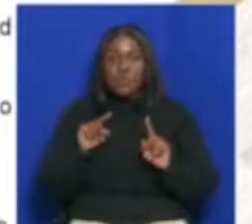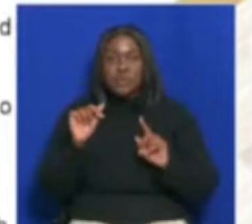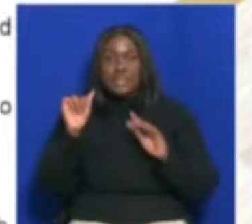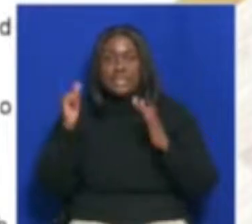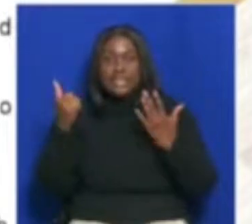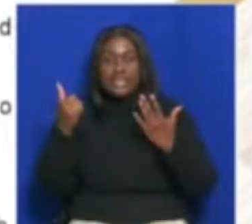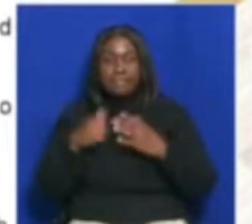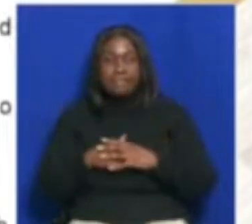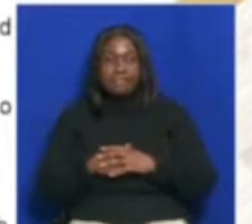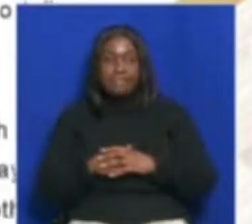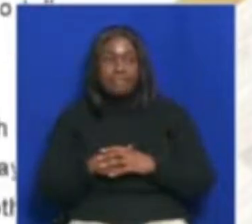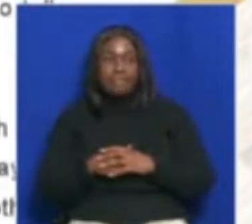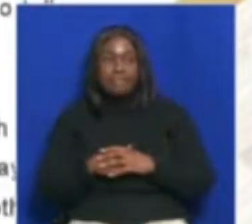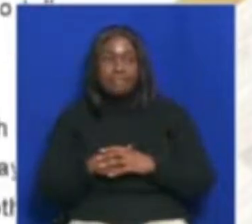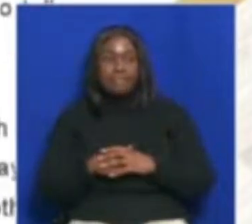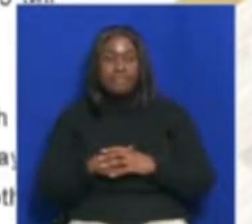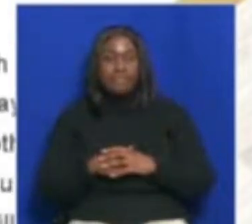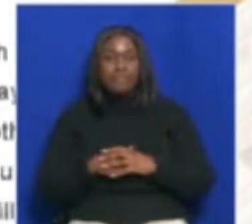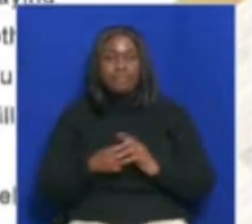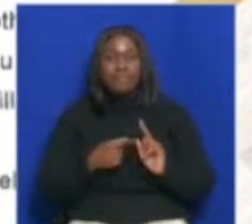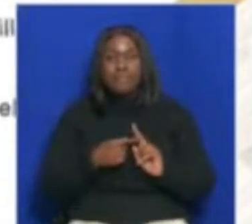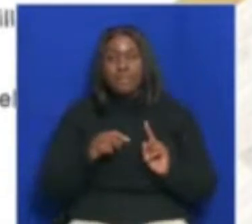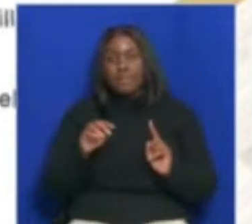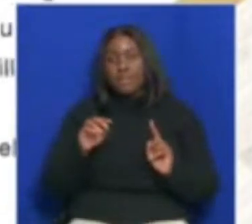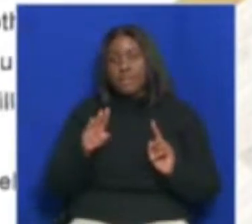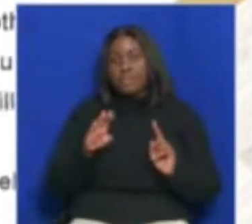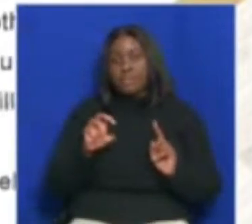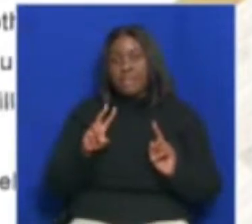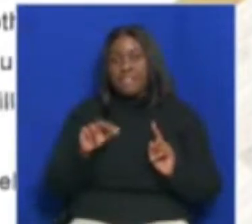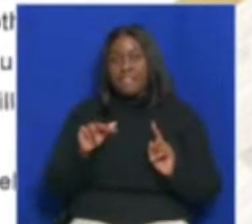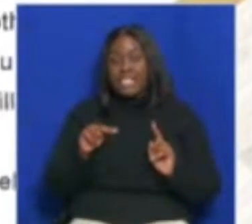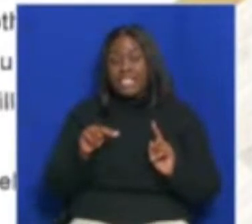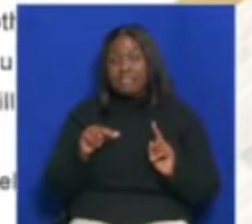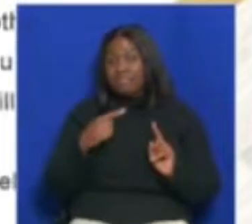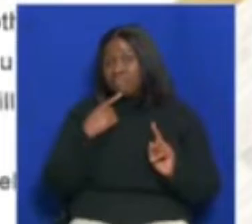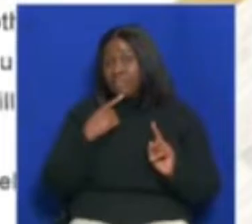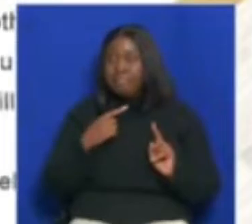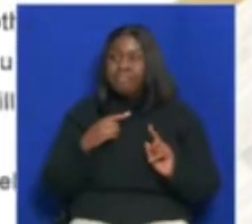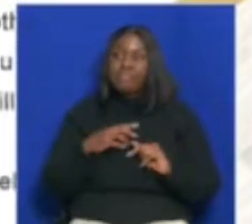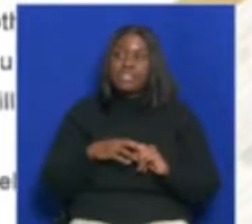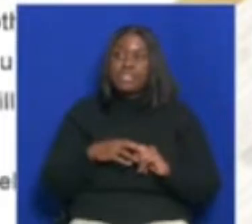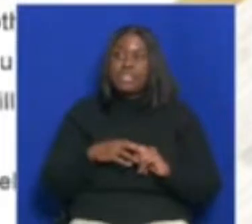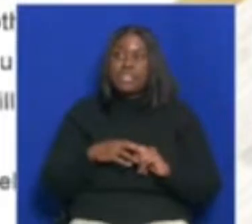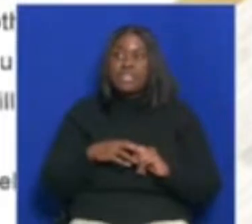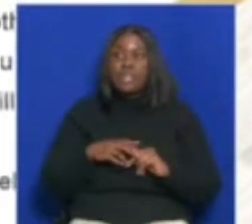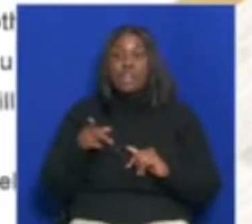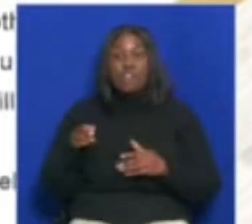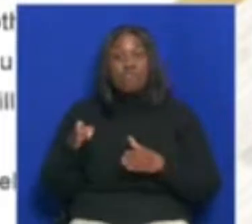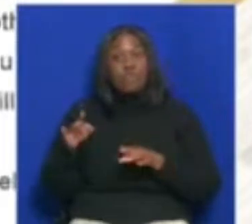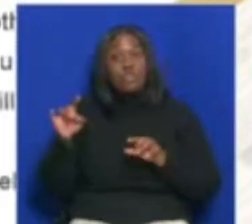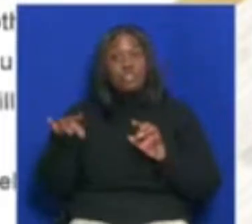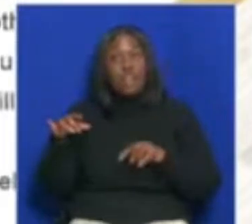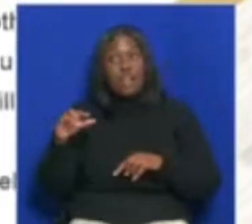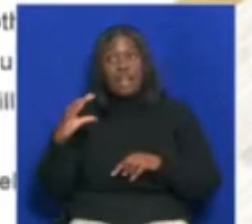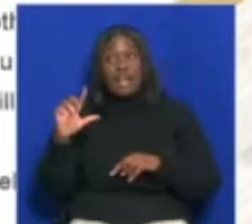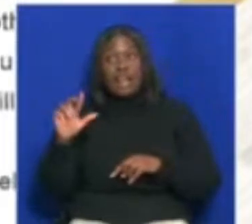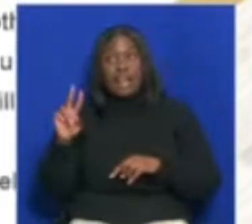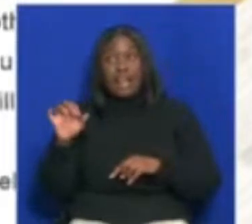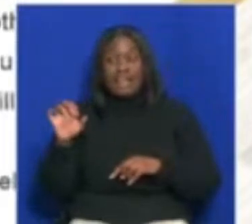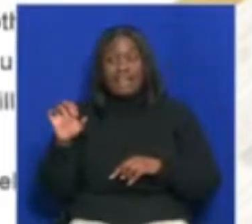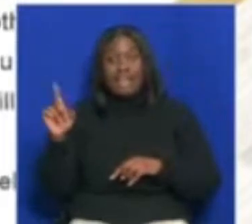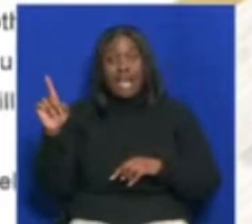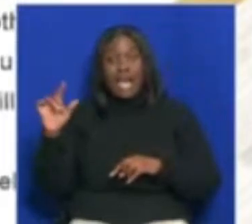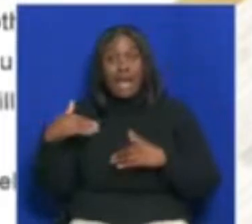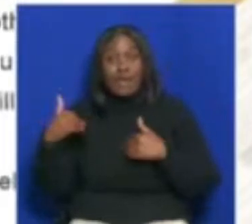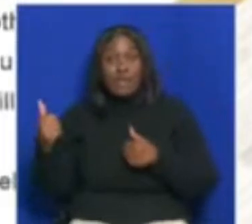Bevan Loftus speaks, he says, Roadster, Mr. Clive himself, how are you? Clive Naika states,